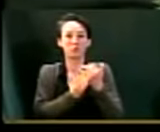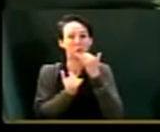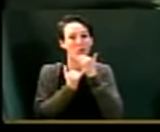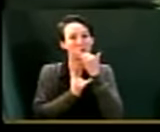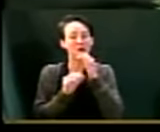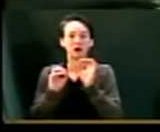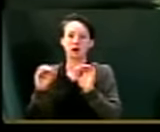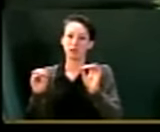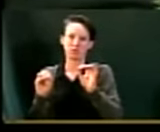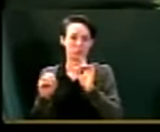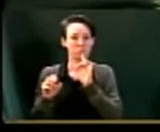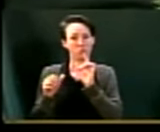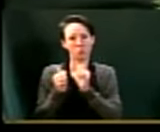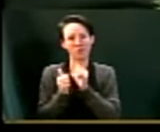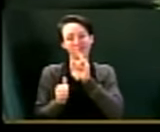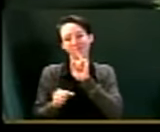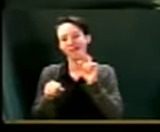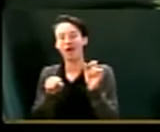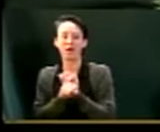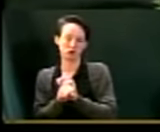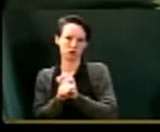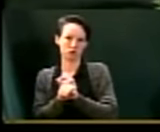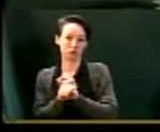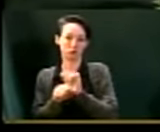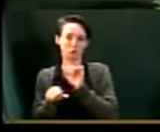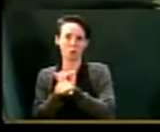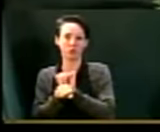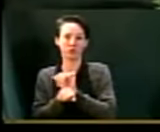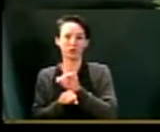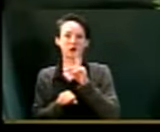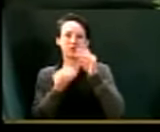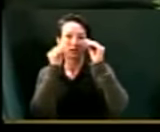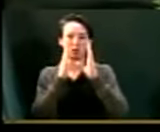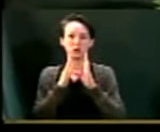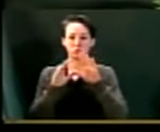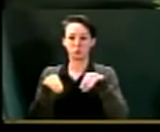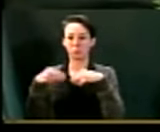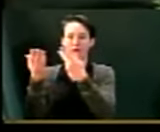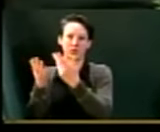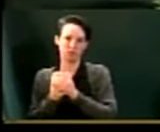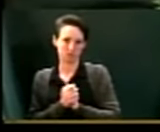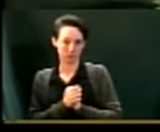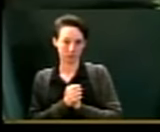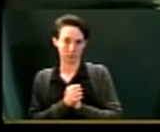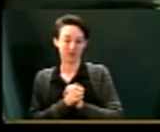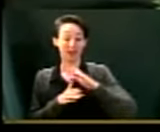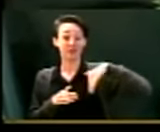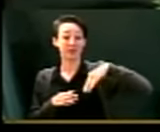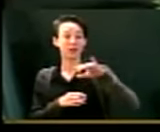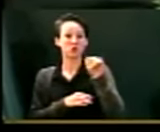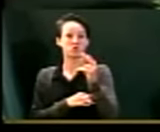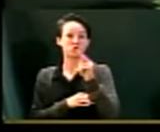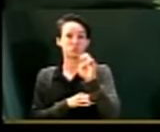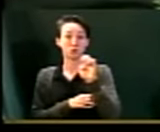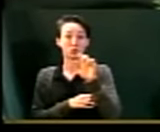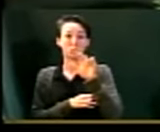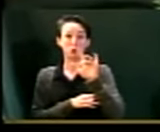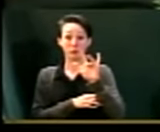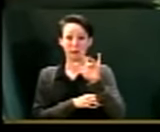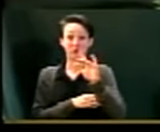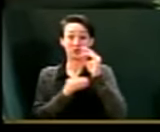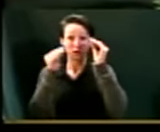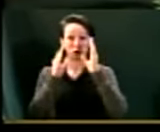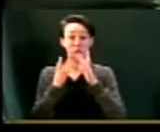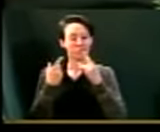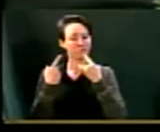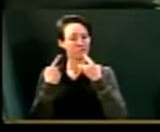the actual work that they turned in. Then, late on June 25th, teachers finally received scores,